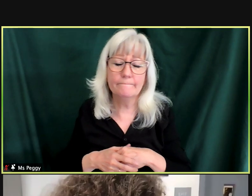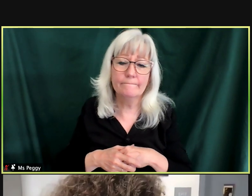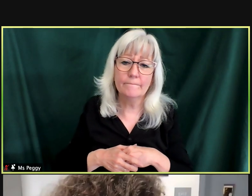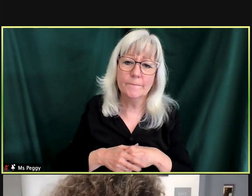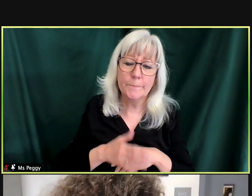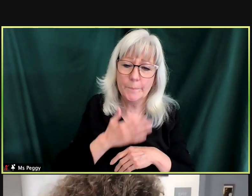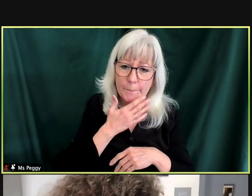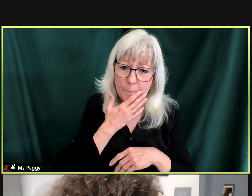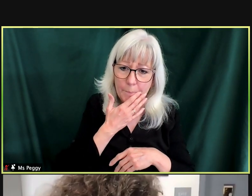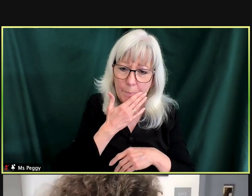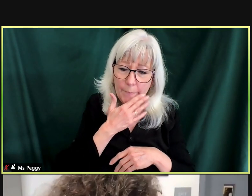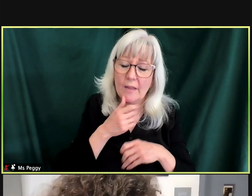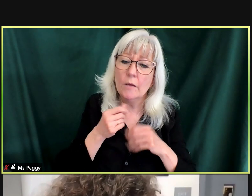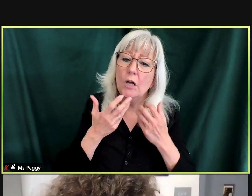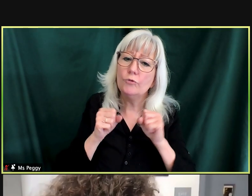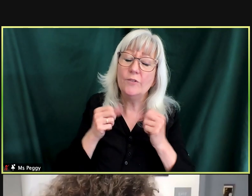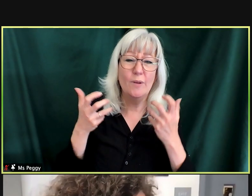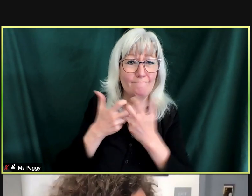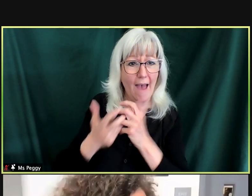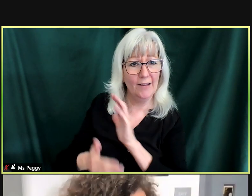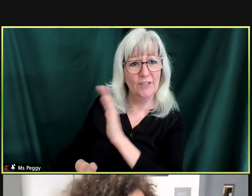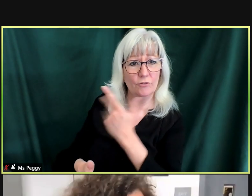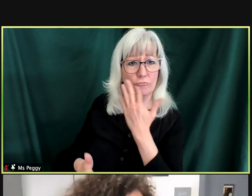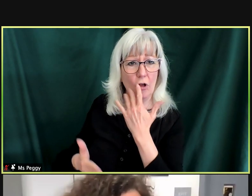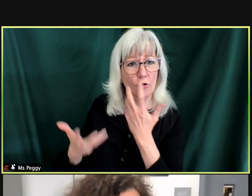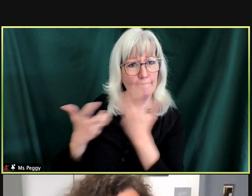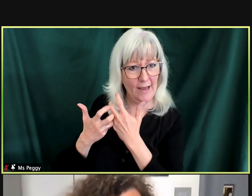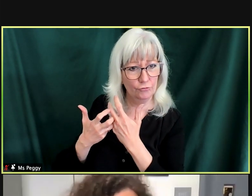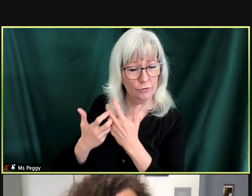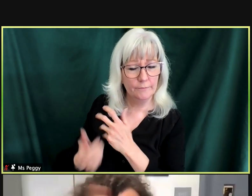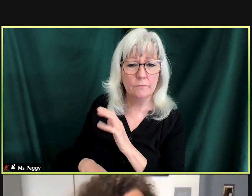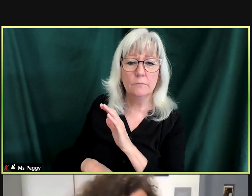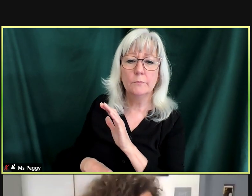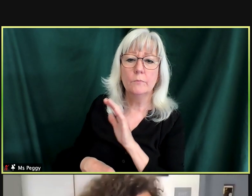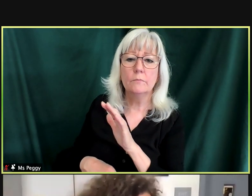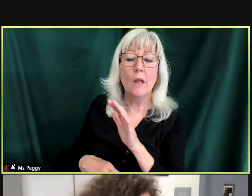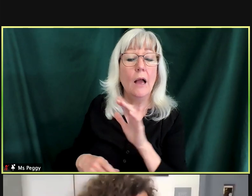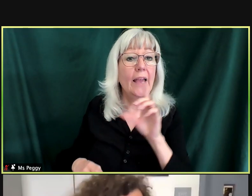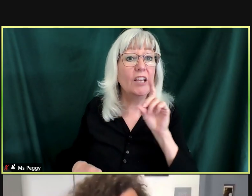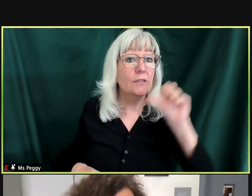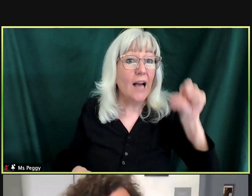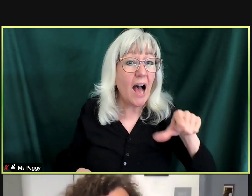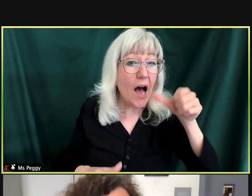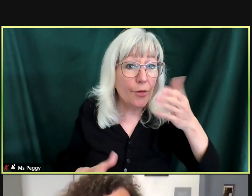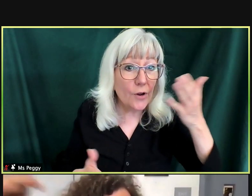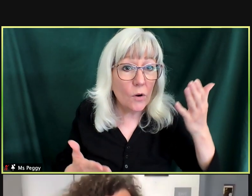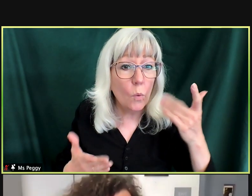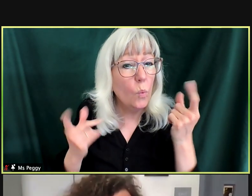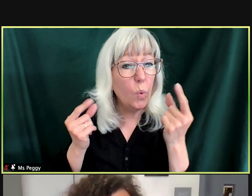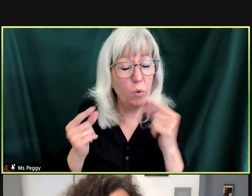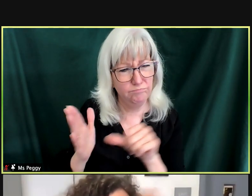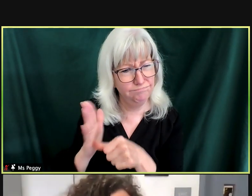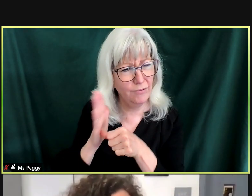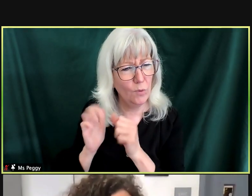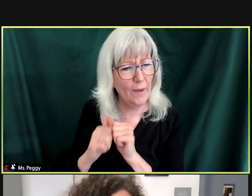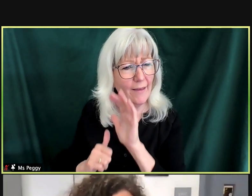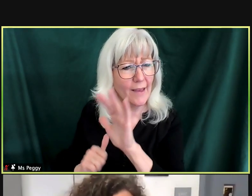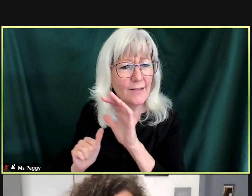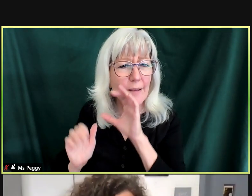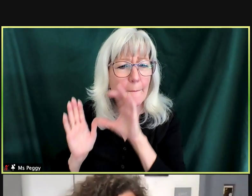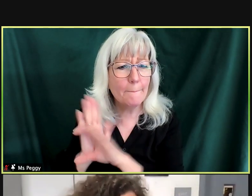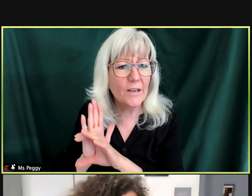We're gonna try to match the color scheme. And then he does this other great thing, which is he really activates the painting by making